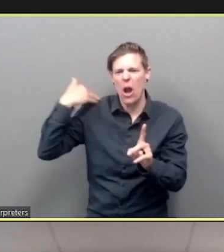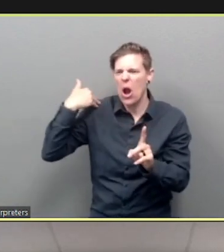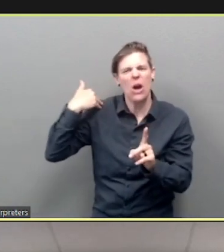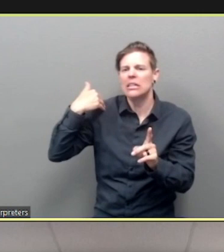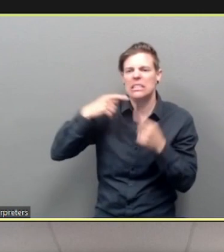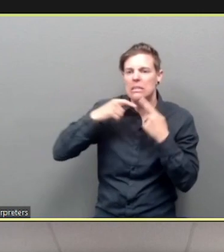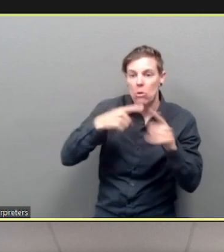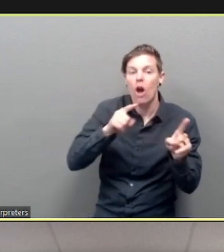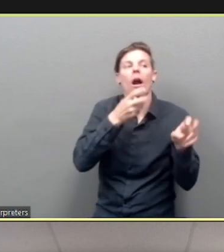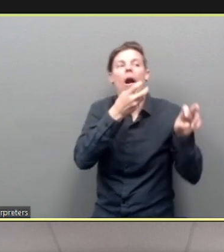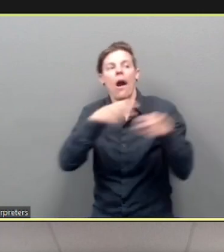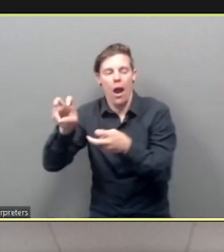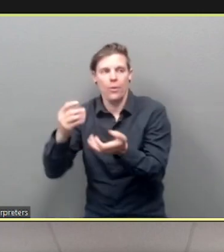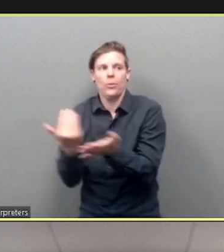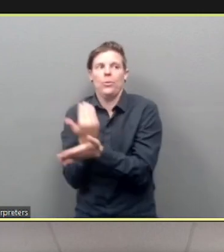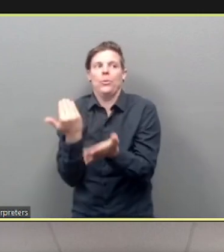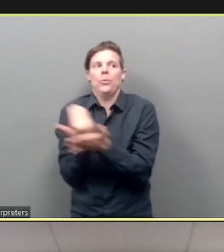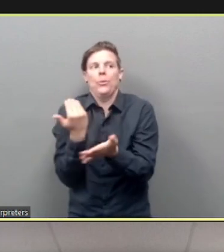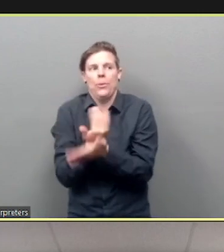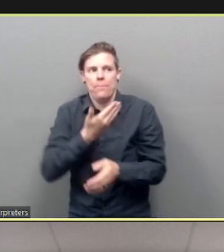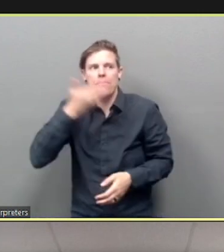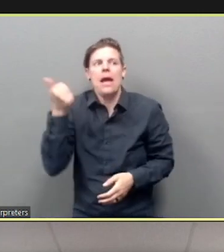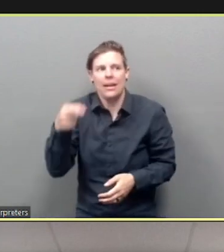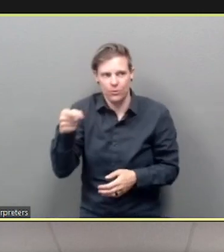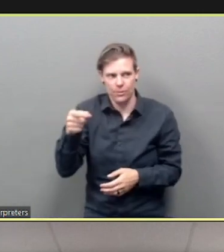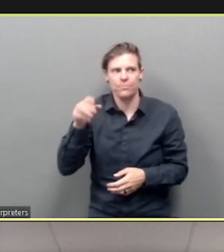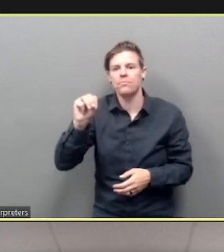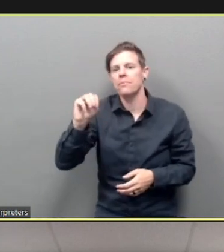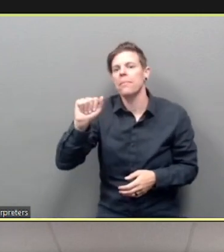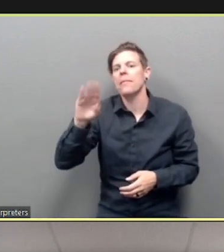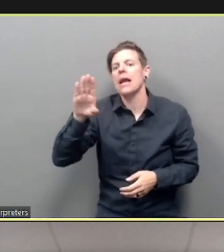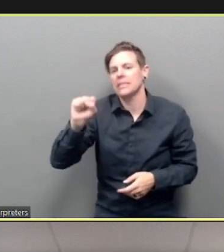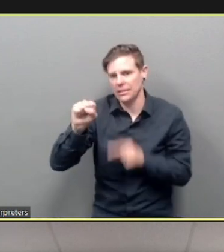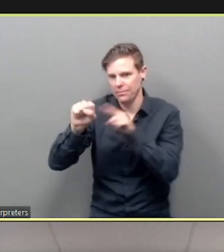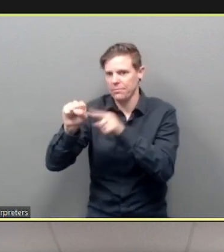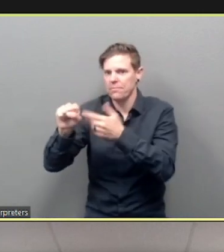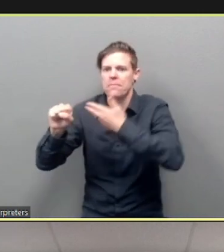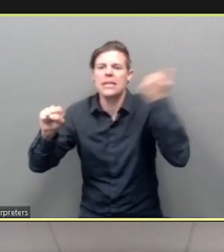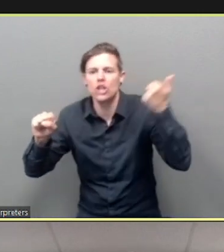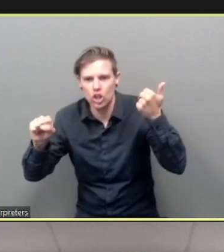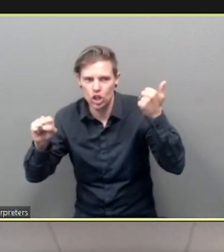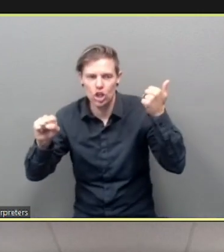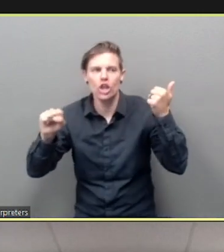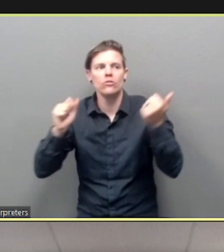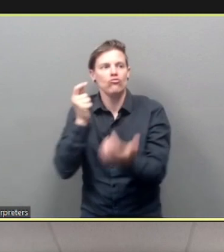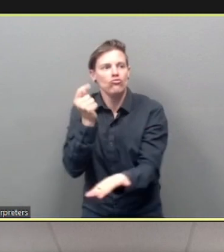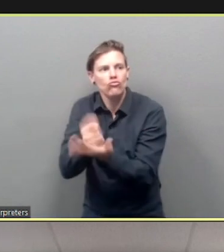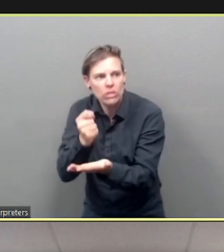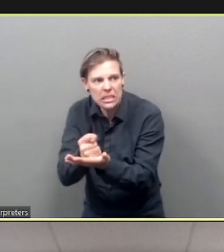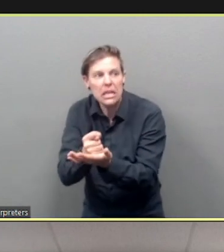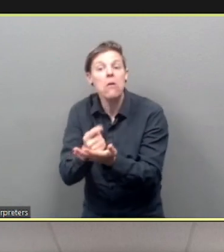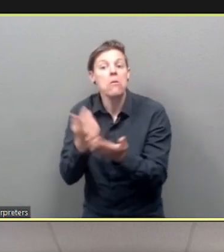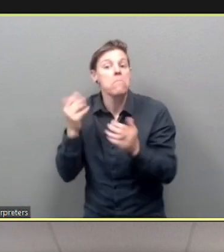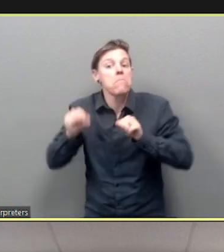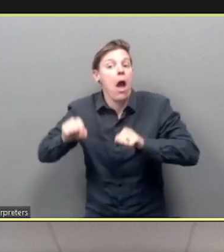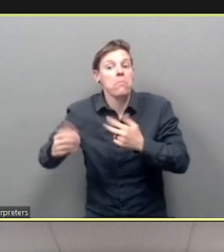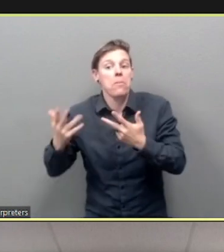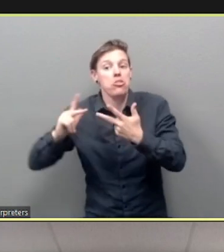new monoclonal antibodies. There's a third one, and we'll talk about that